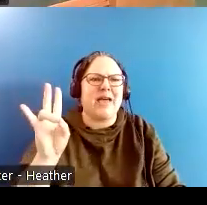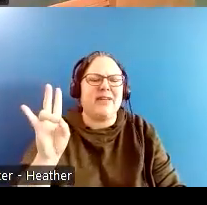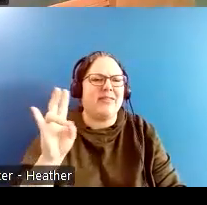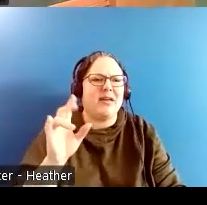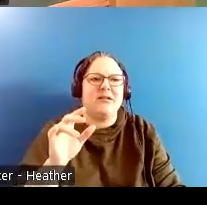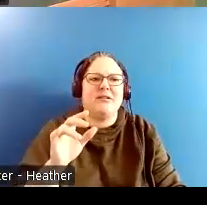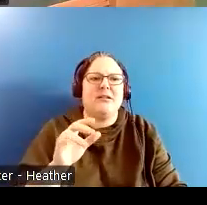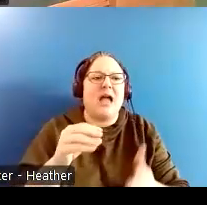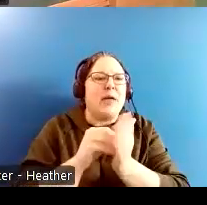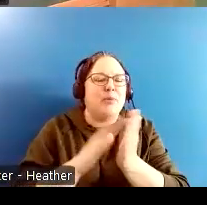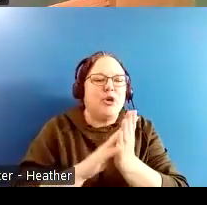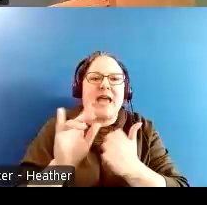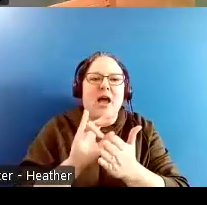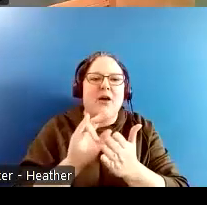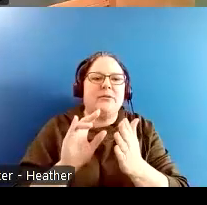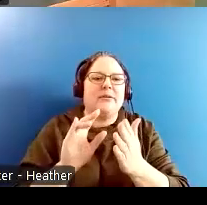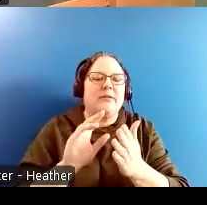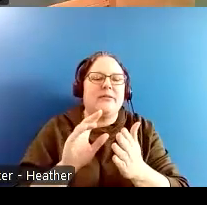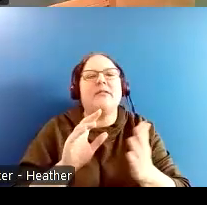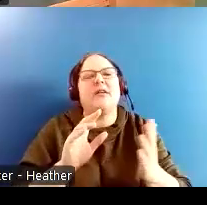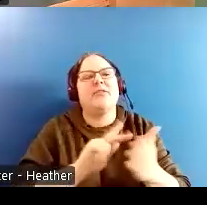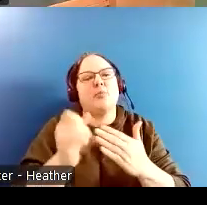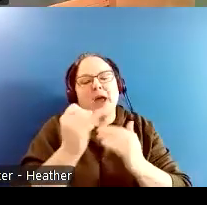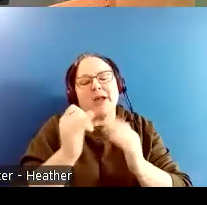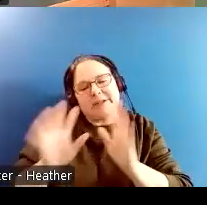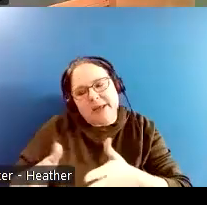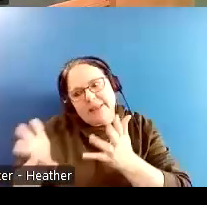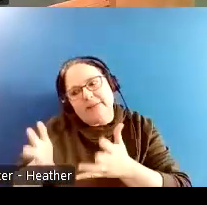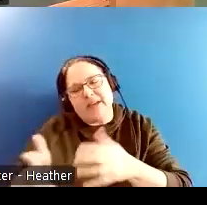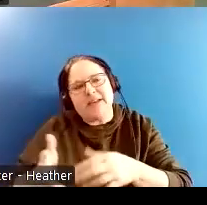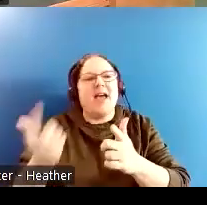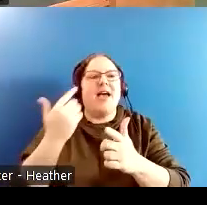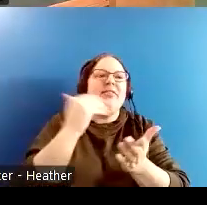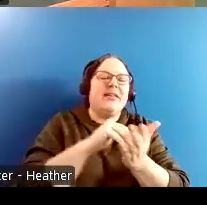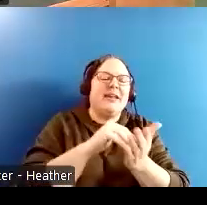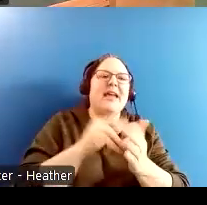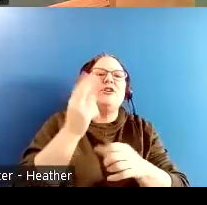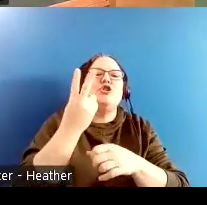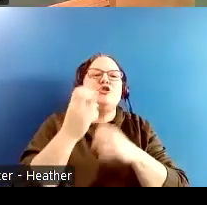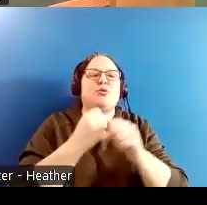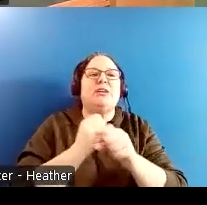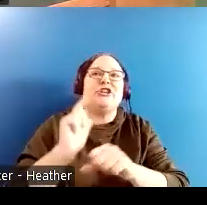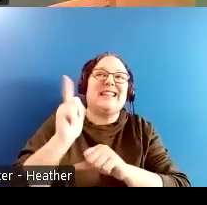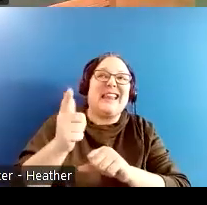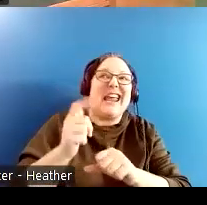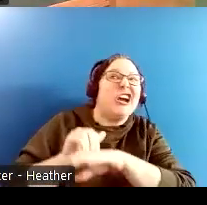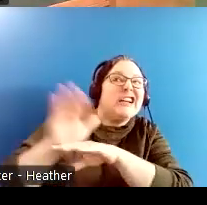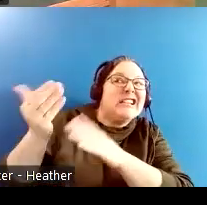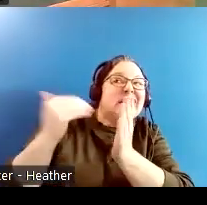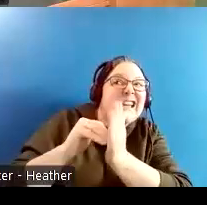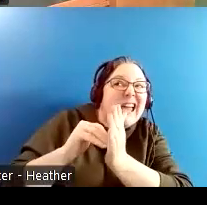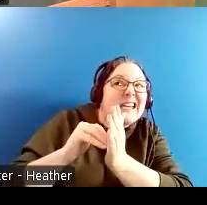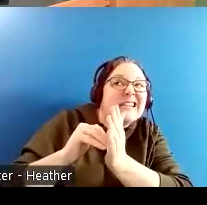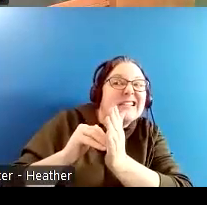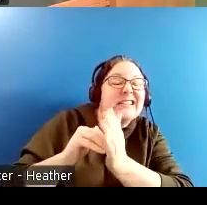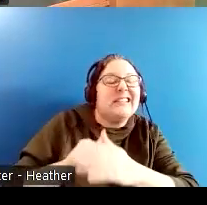the project down for about 2 years, resubmitted again 2 years later as a new project, and that next submission also was like